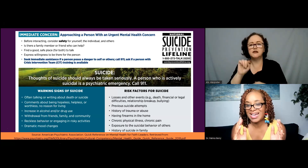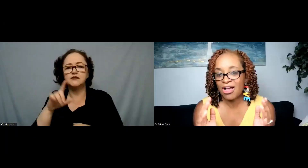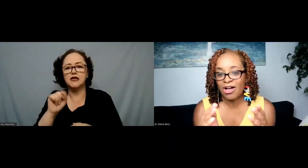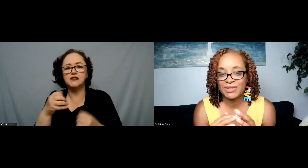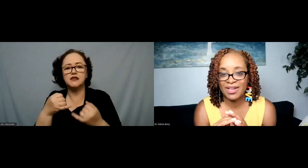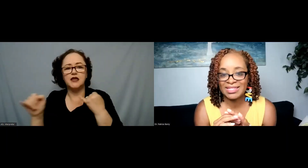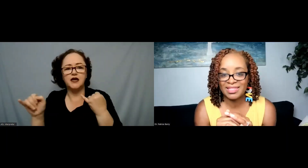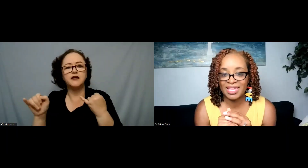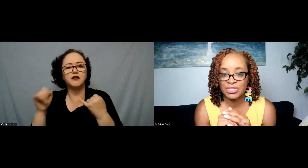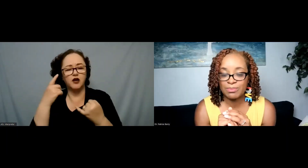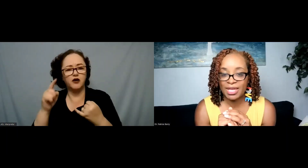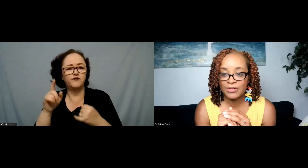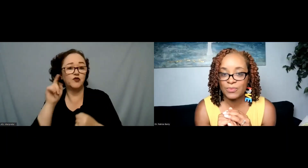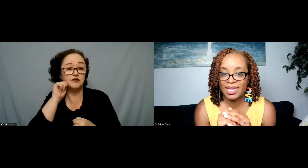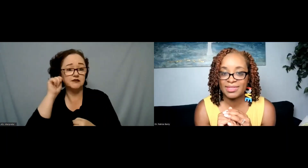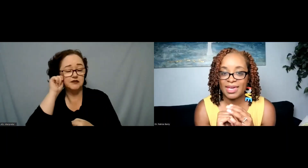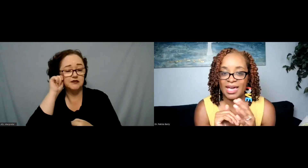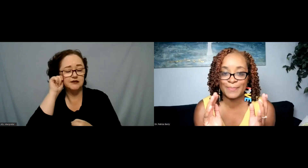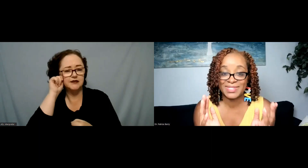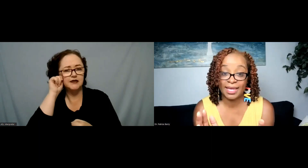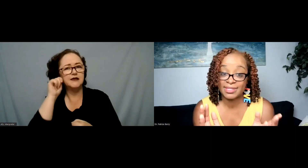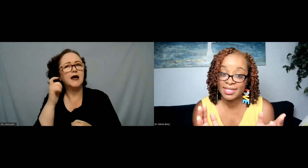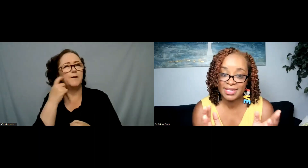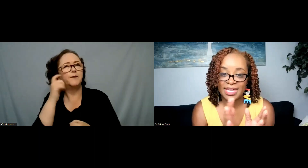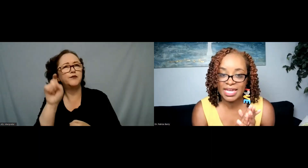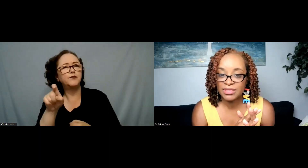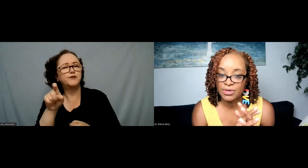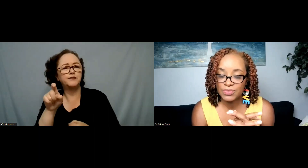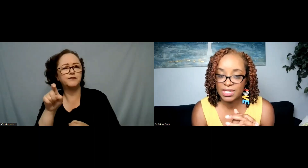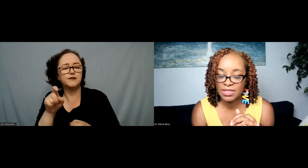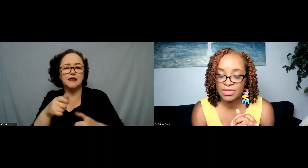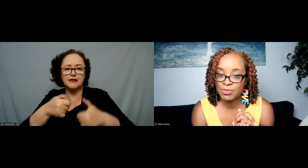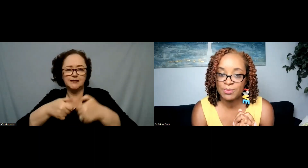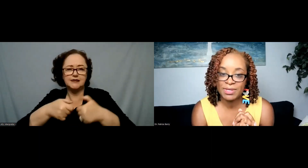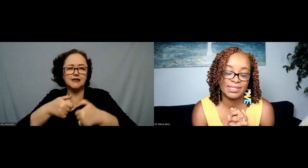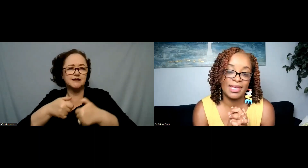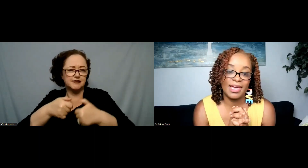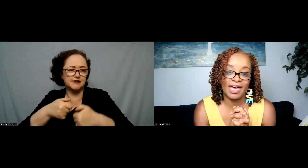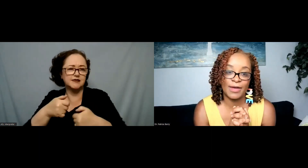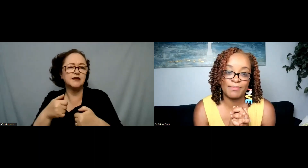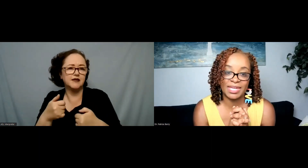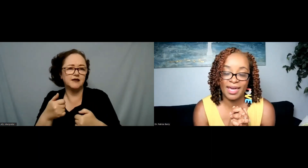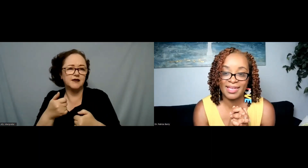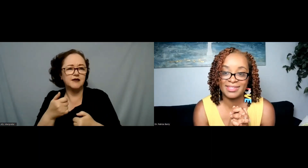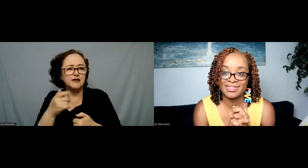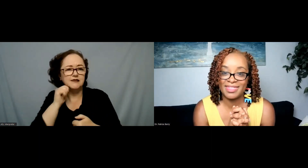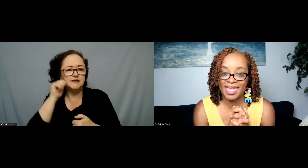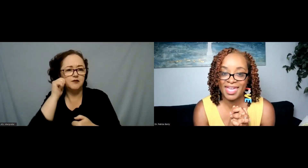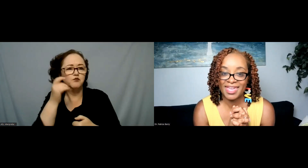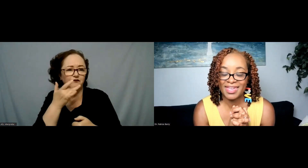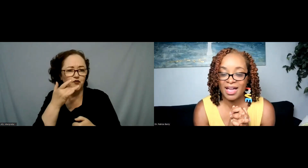I often find that they do better with texting in those moments because